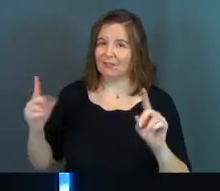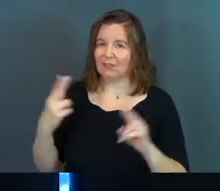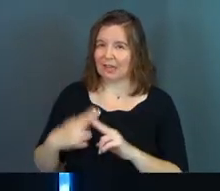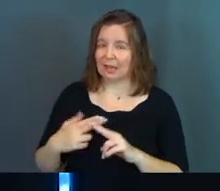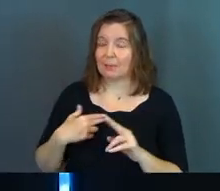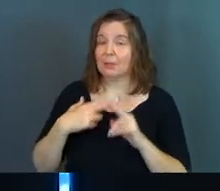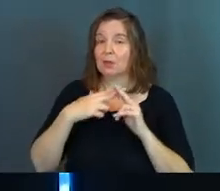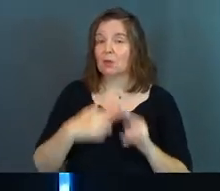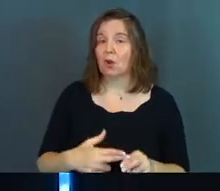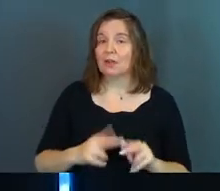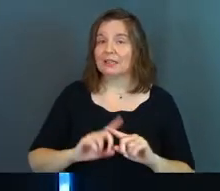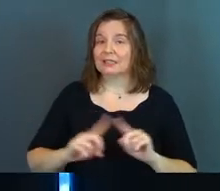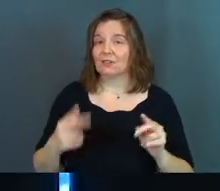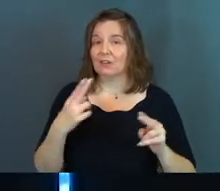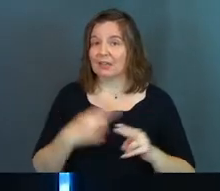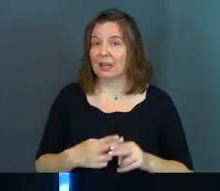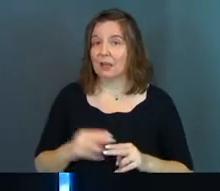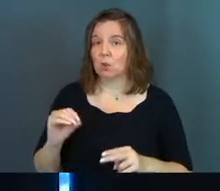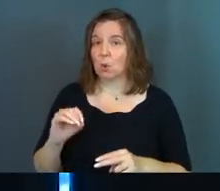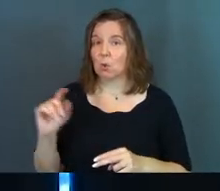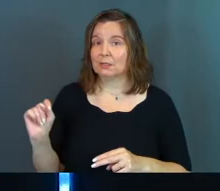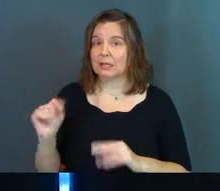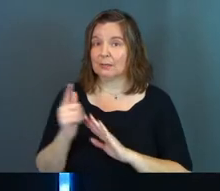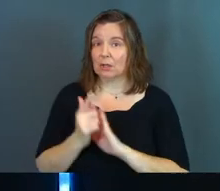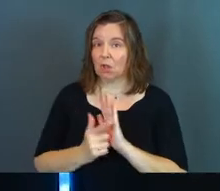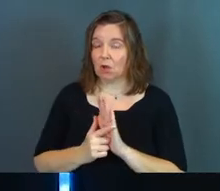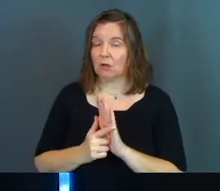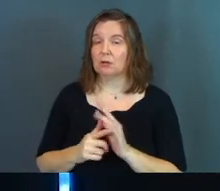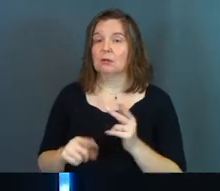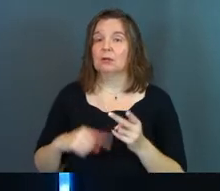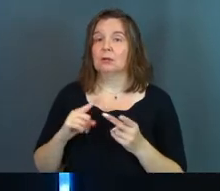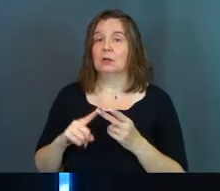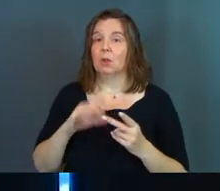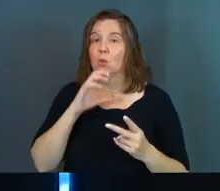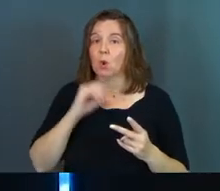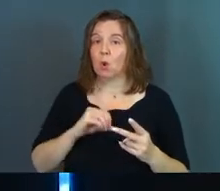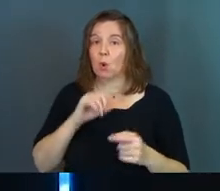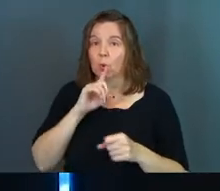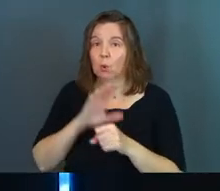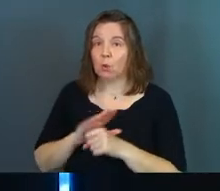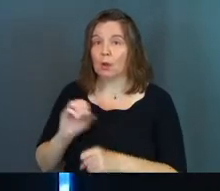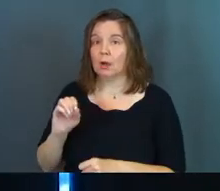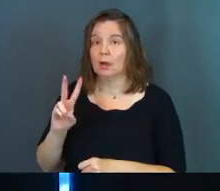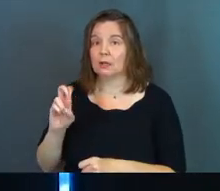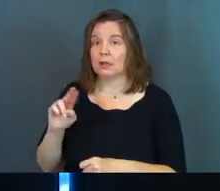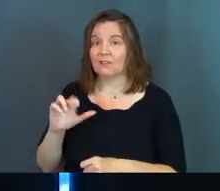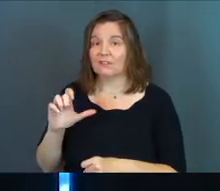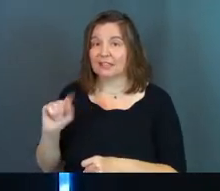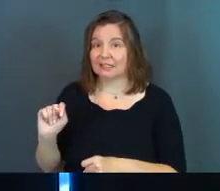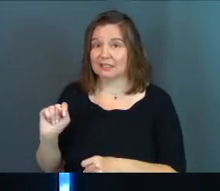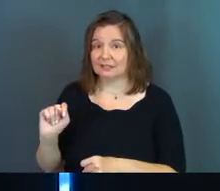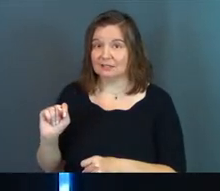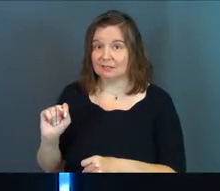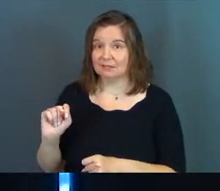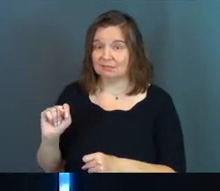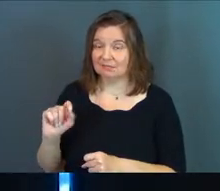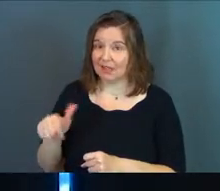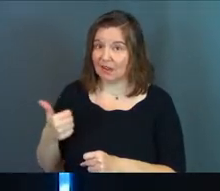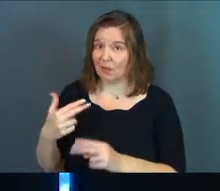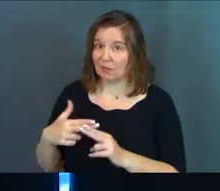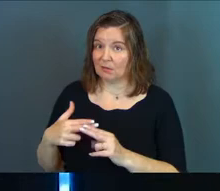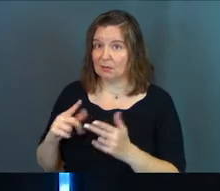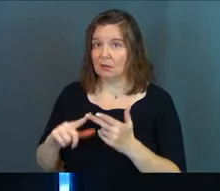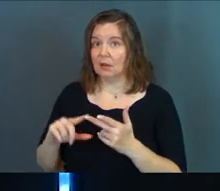about it, it may be referred to in a different name. So the Old Testament law is one, the Old Covenant. If you've ever read that, you've read the Old Covenant in Scripture. Maybe you've